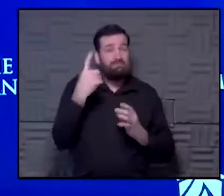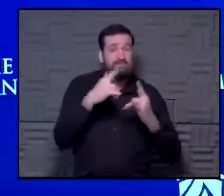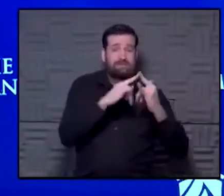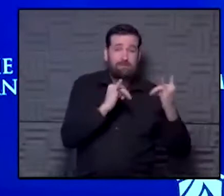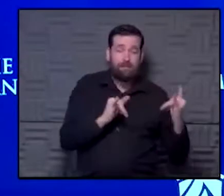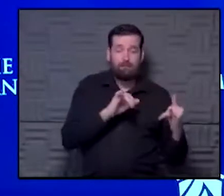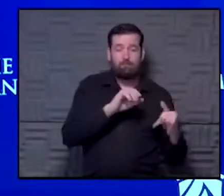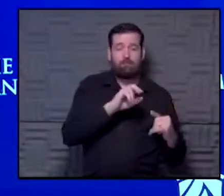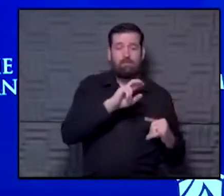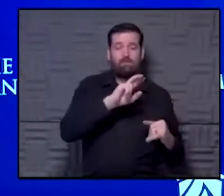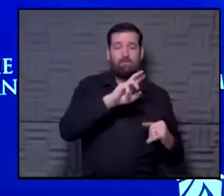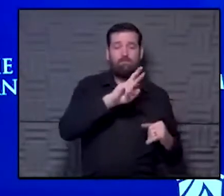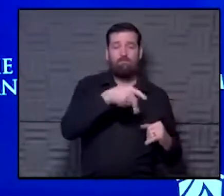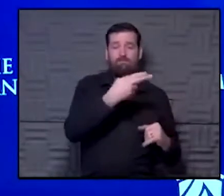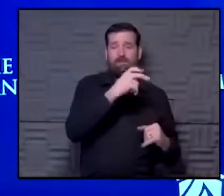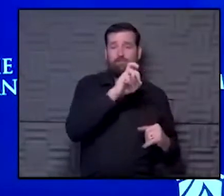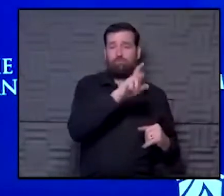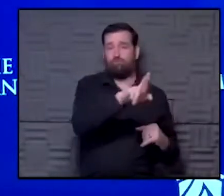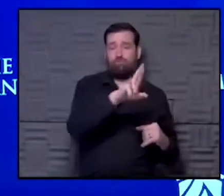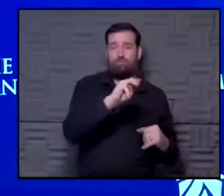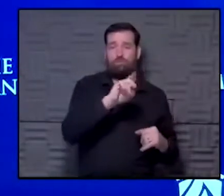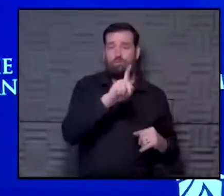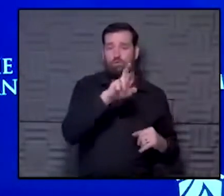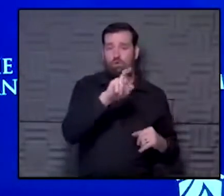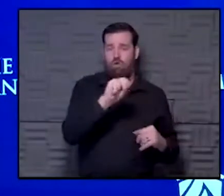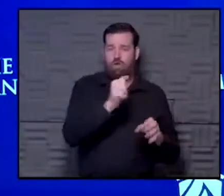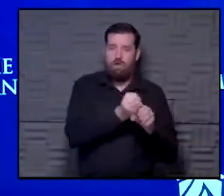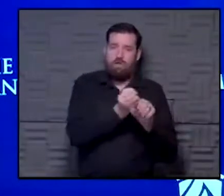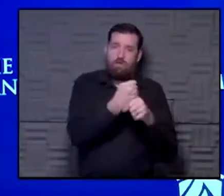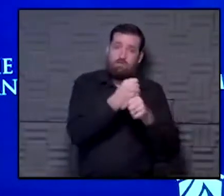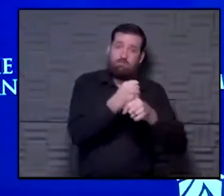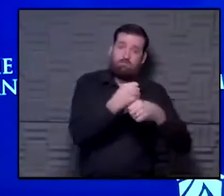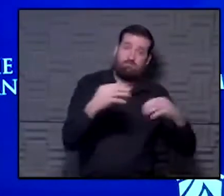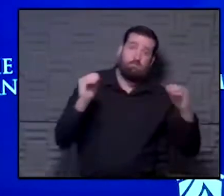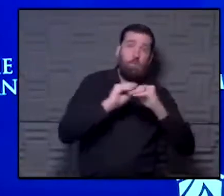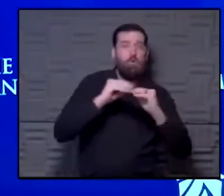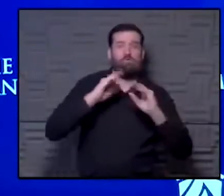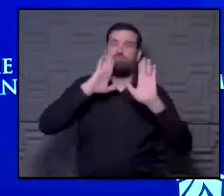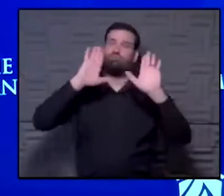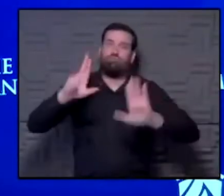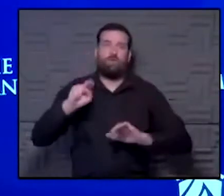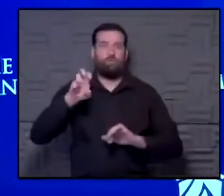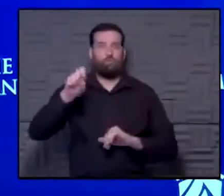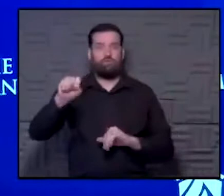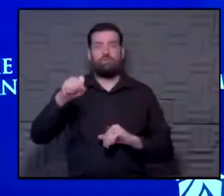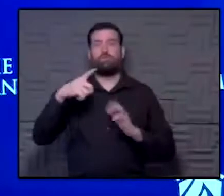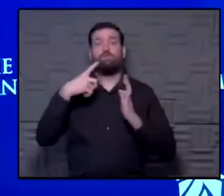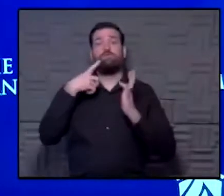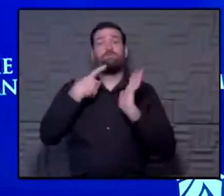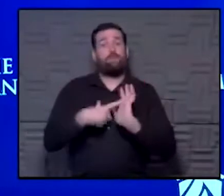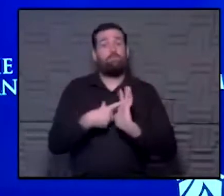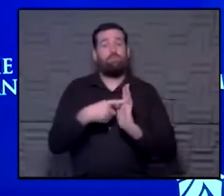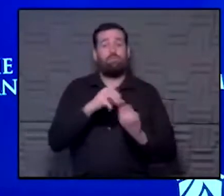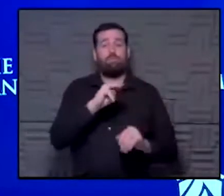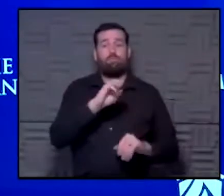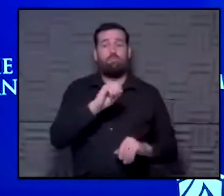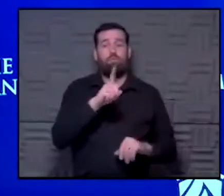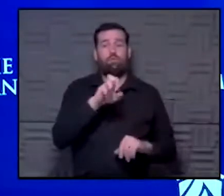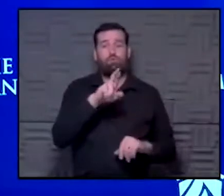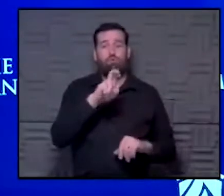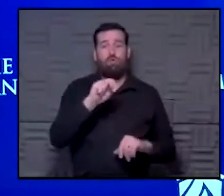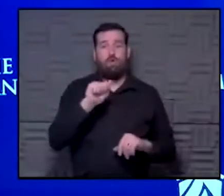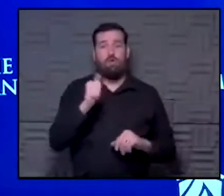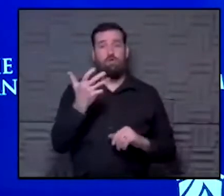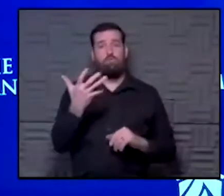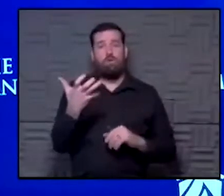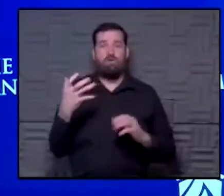and Pfizer have found ways to increase their production, which is great news. And they're going to ship, for example, Moderna is saying that they want to